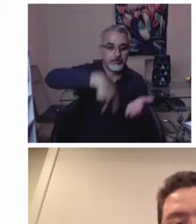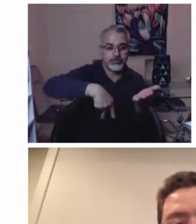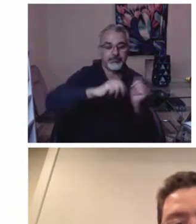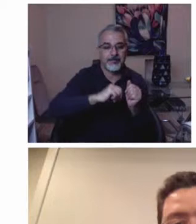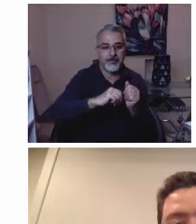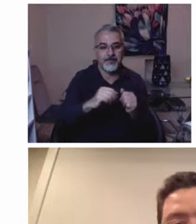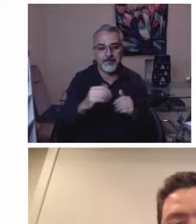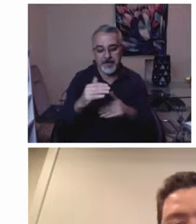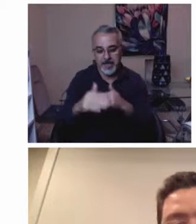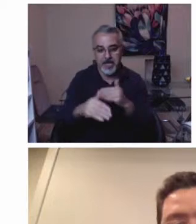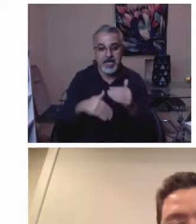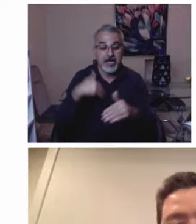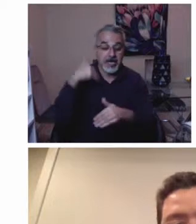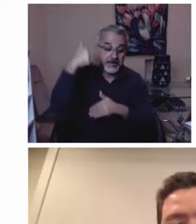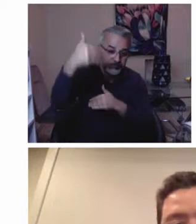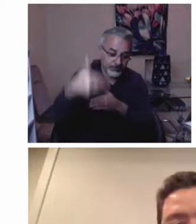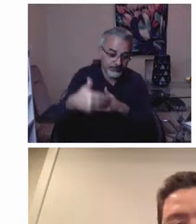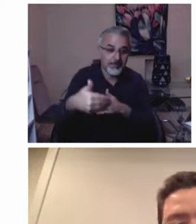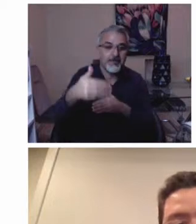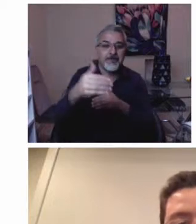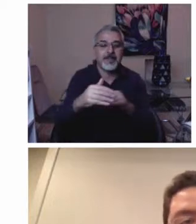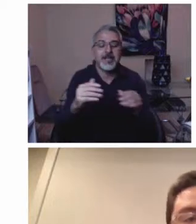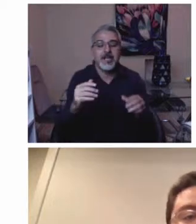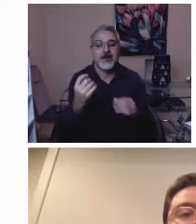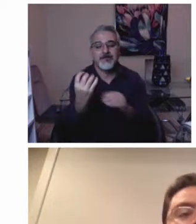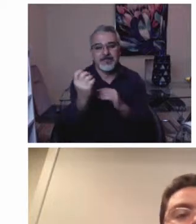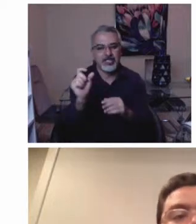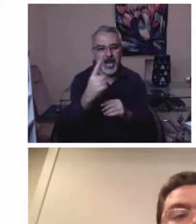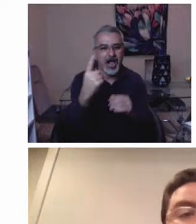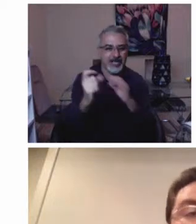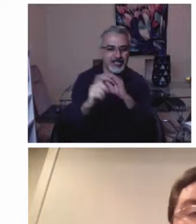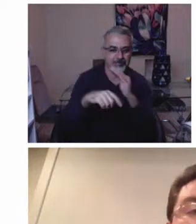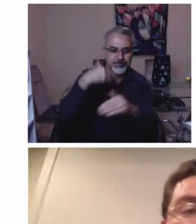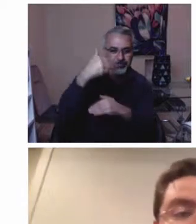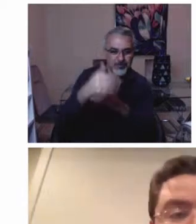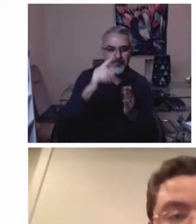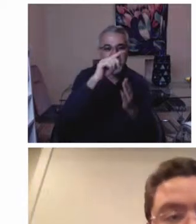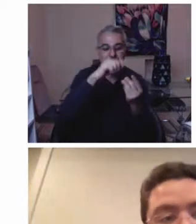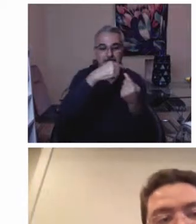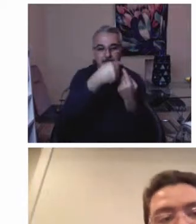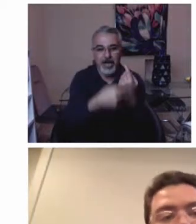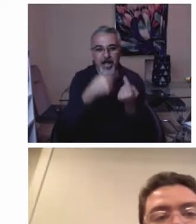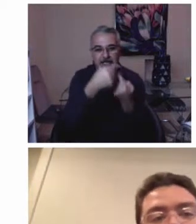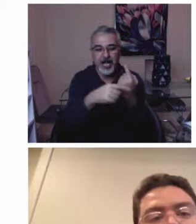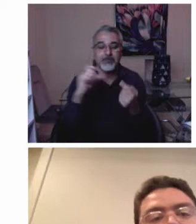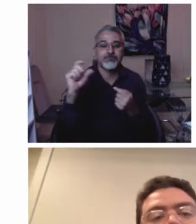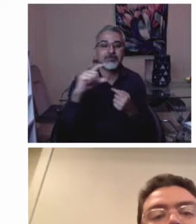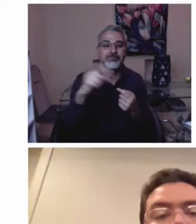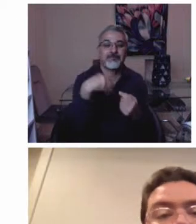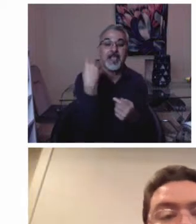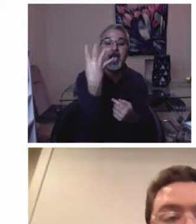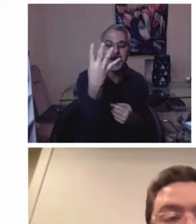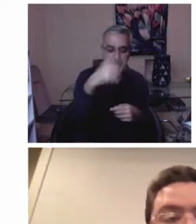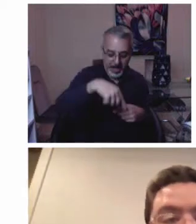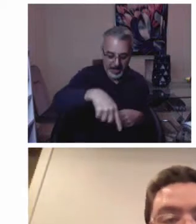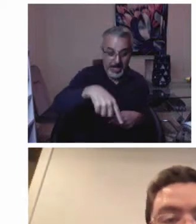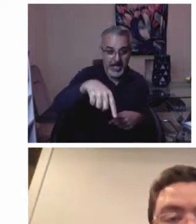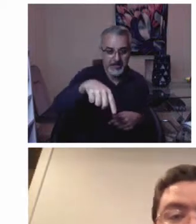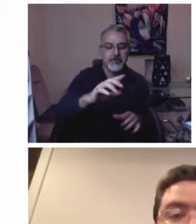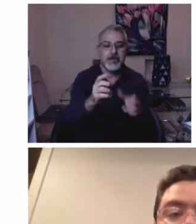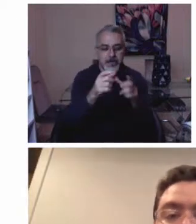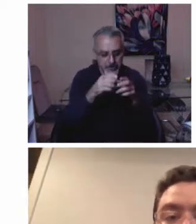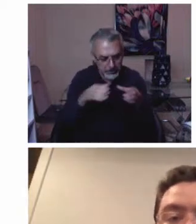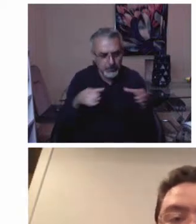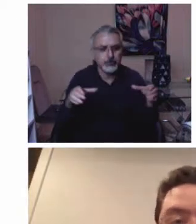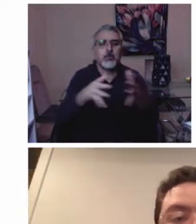the financing for peace building more broadly. So thank you very much for that. But we also note again that there is a lot of interested actors